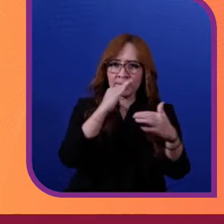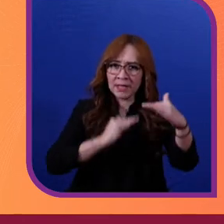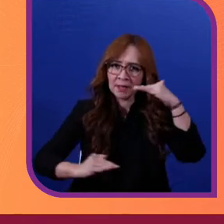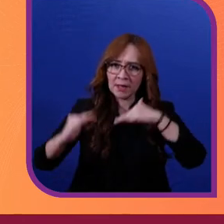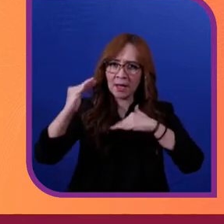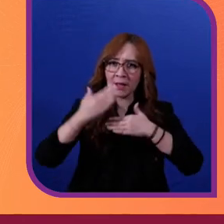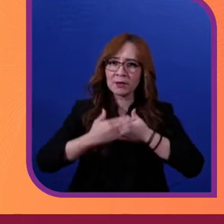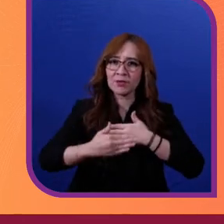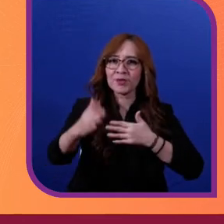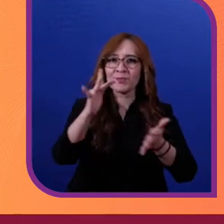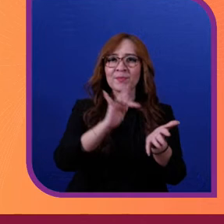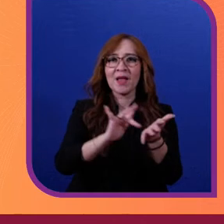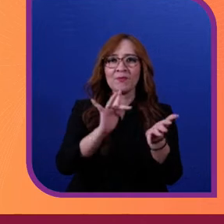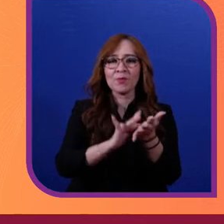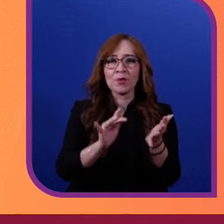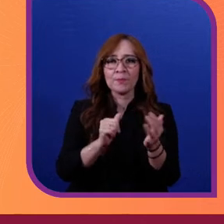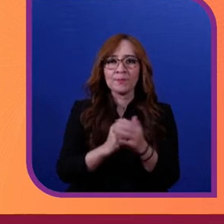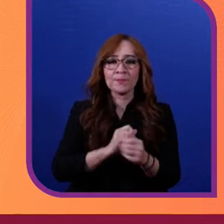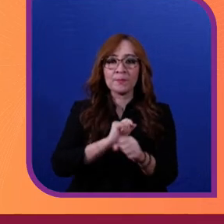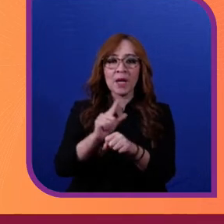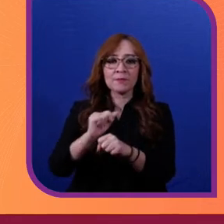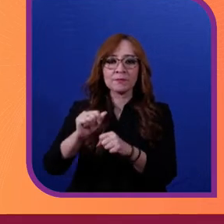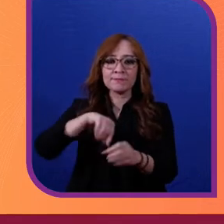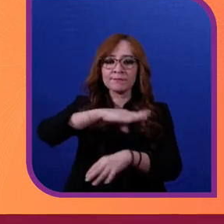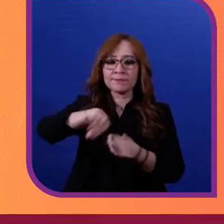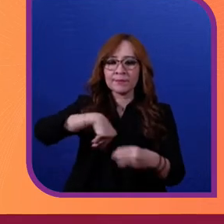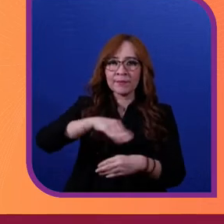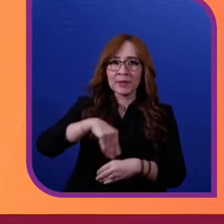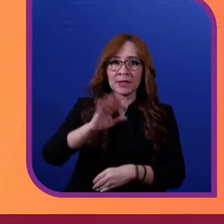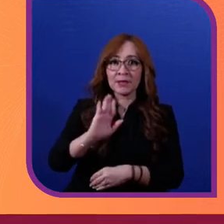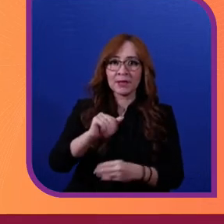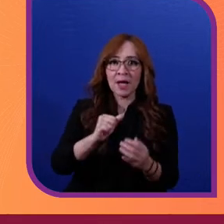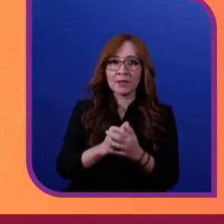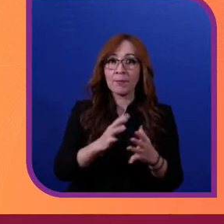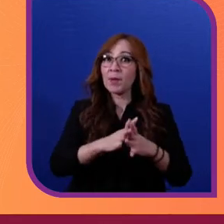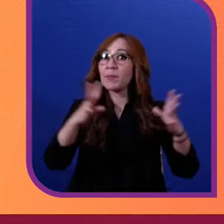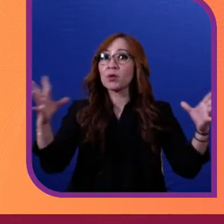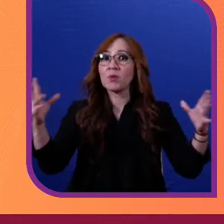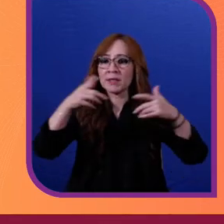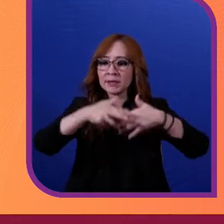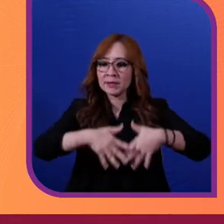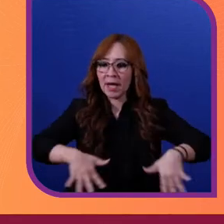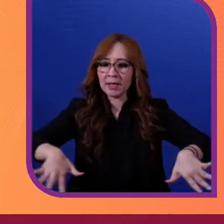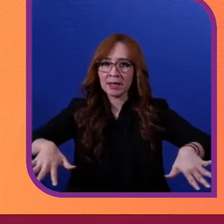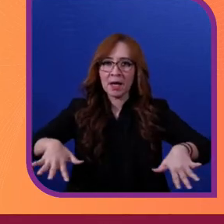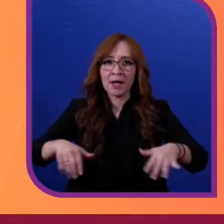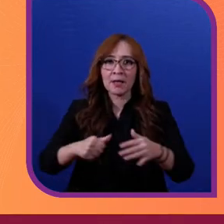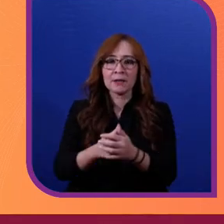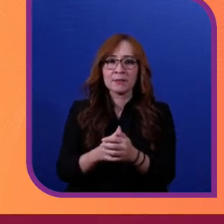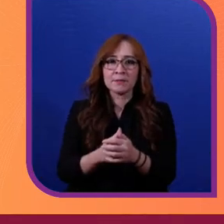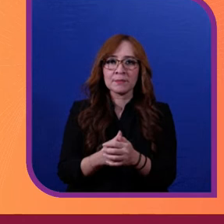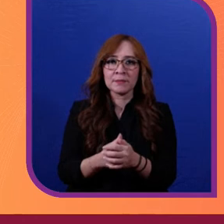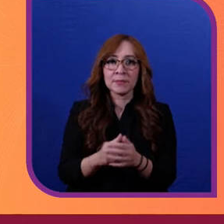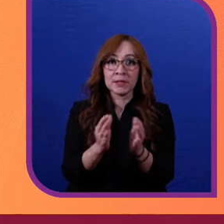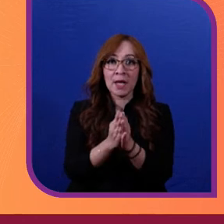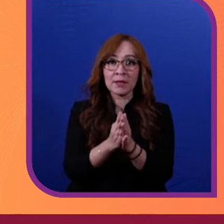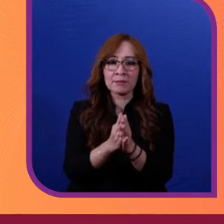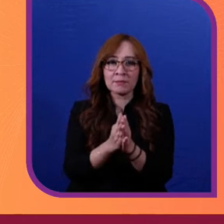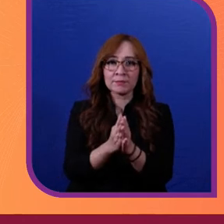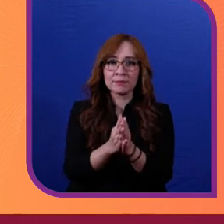platform not only by extending Network problems involving platform betul so